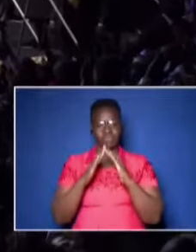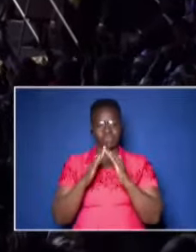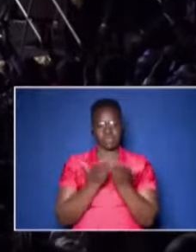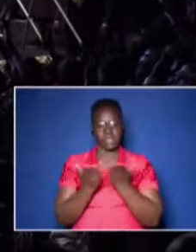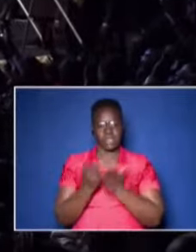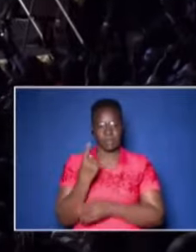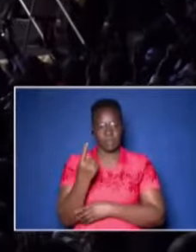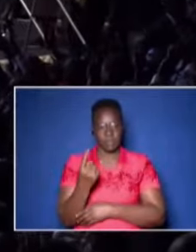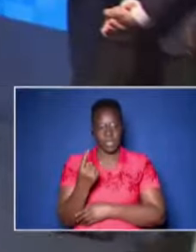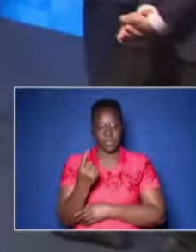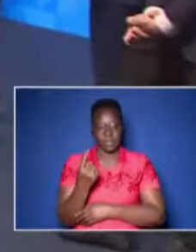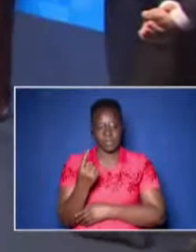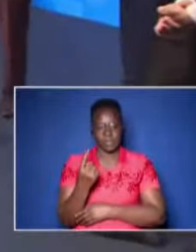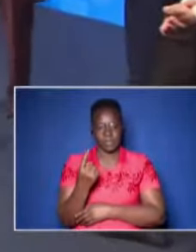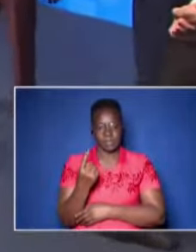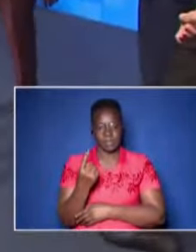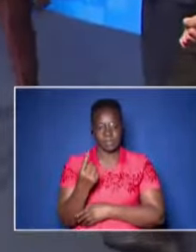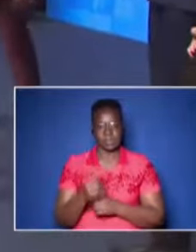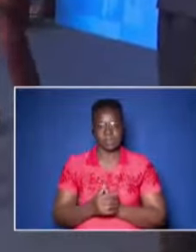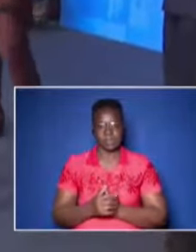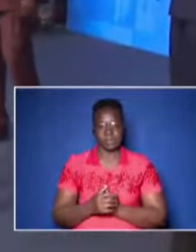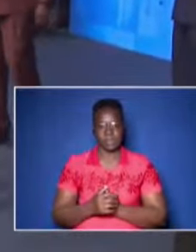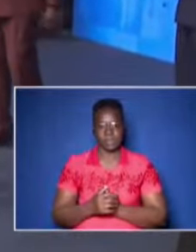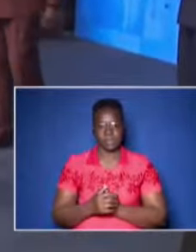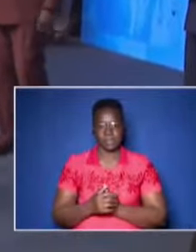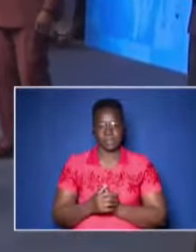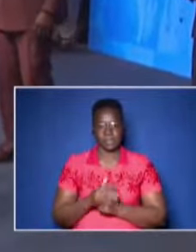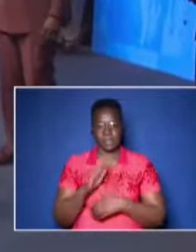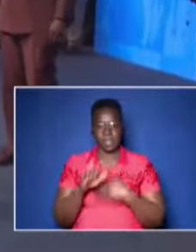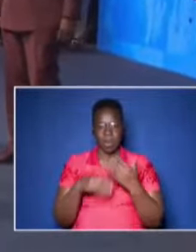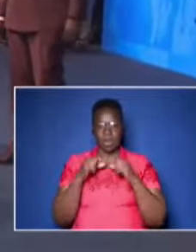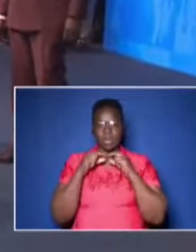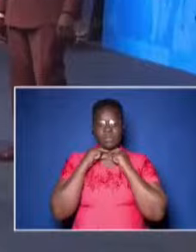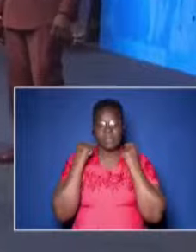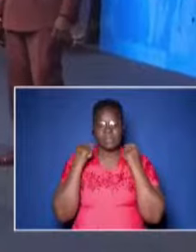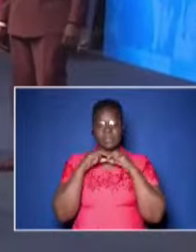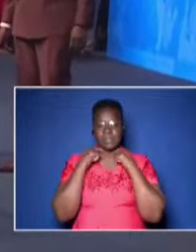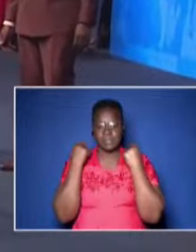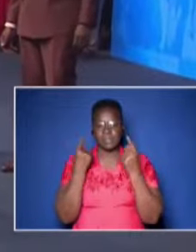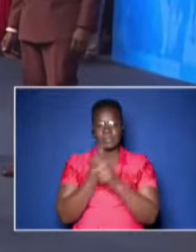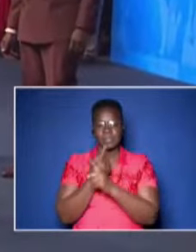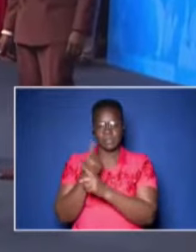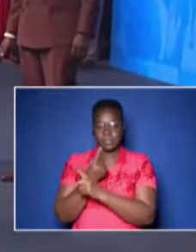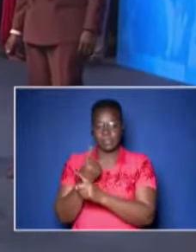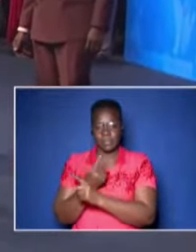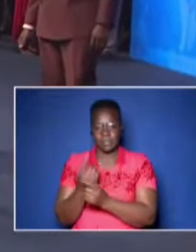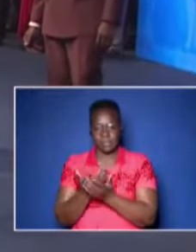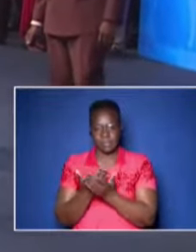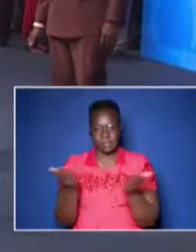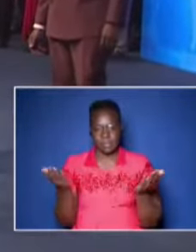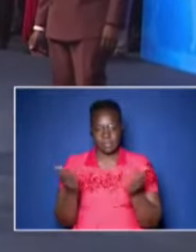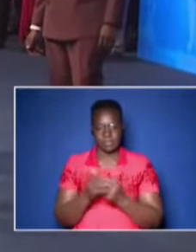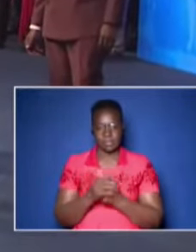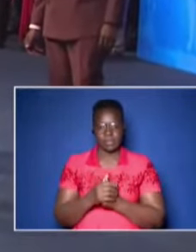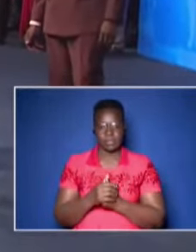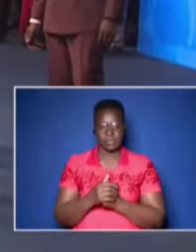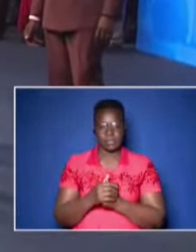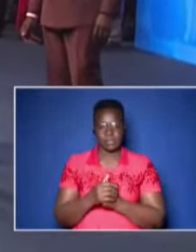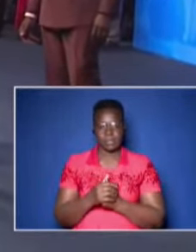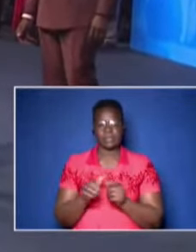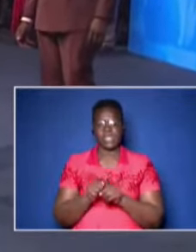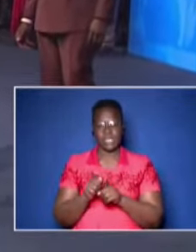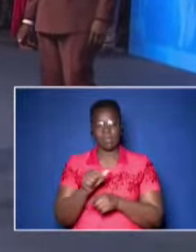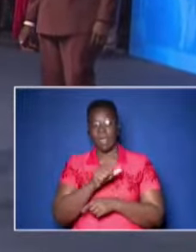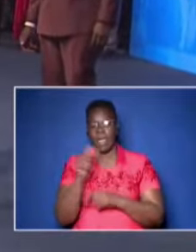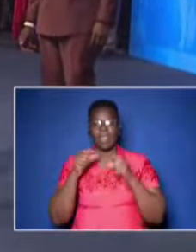give Pastor Robert the the these are all pastors and they still coming because outside you have got two major overflow